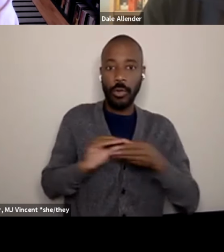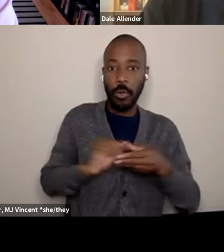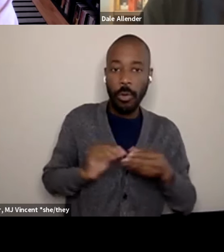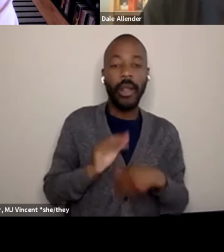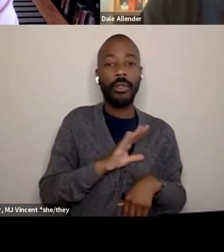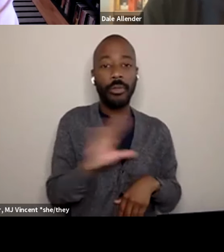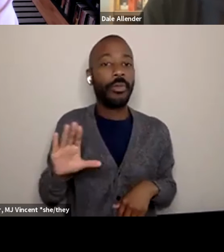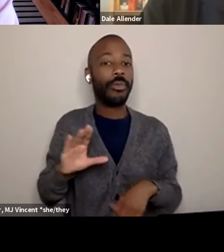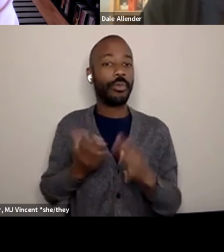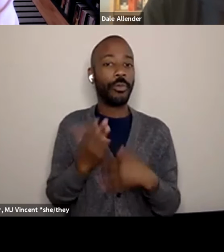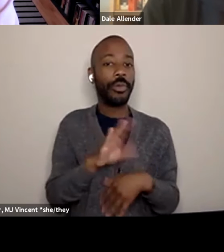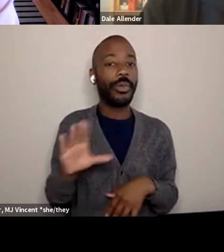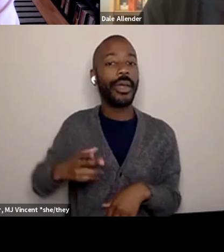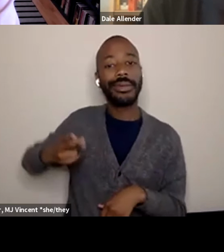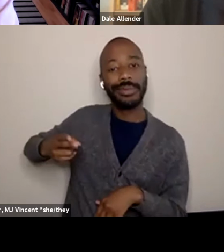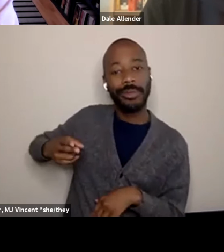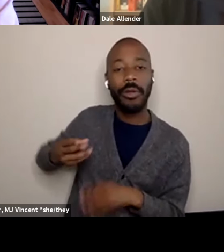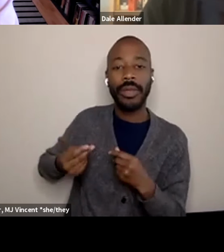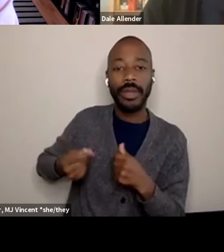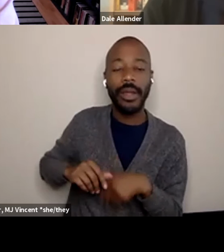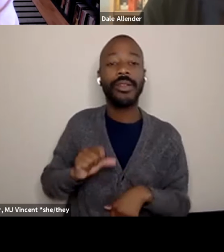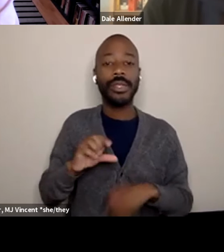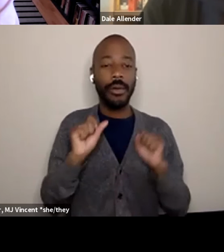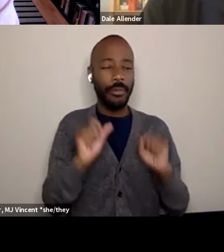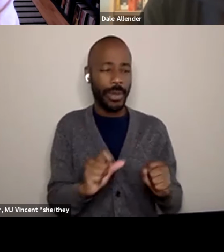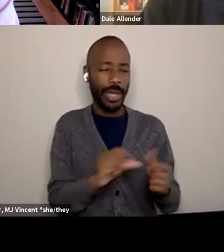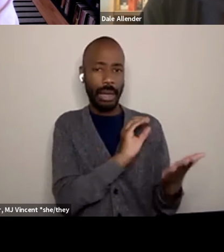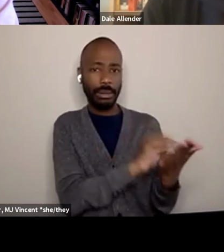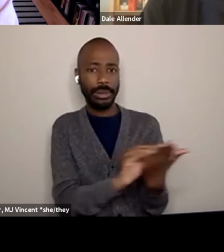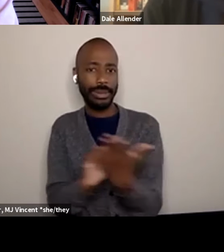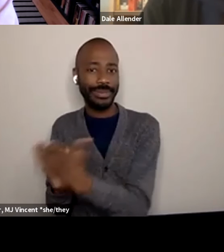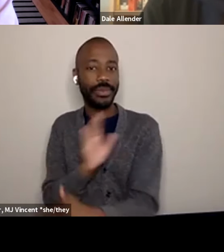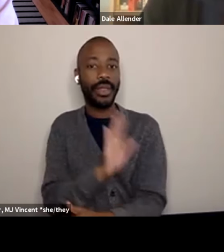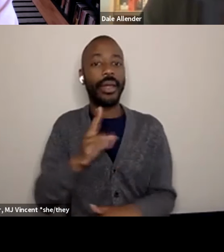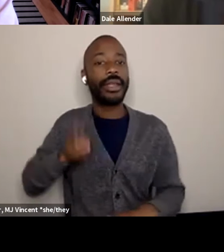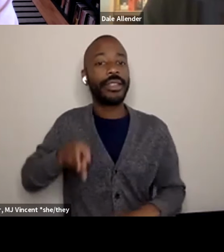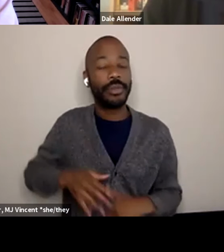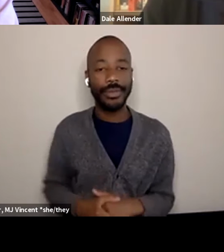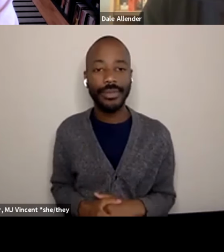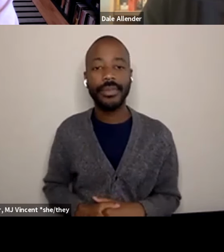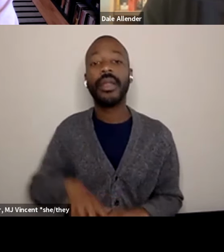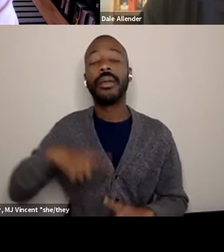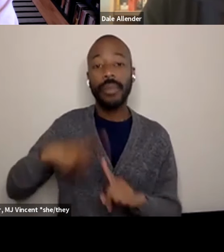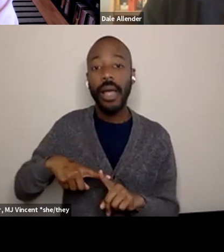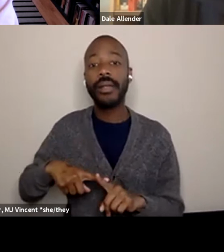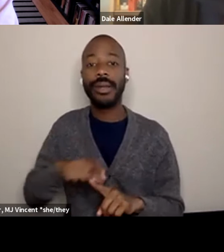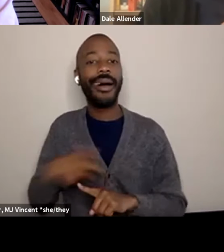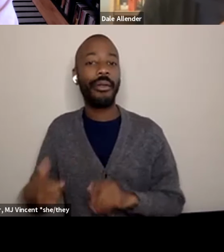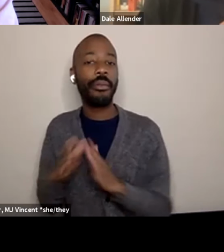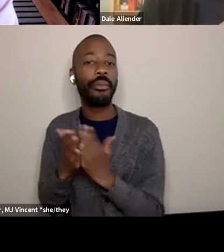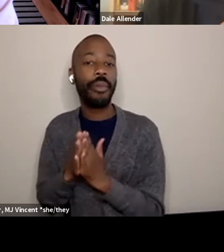us access to their voices to narrate that history. That's a text. And then I'm also, you know, completing a book that's